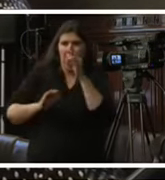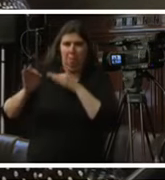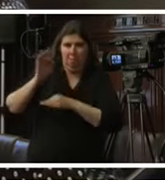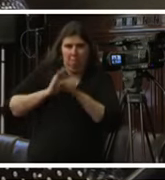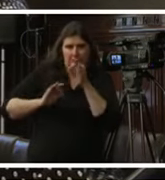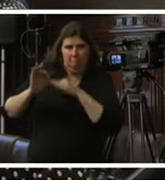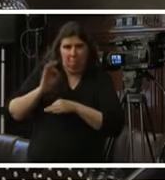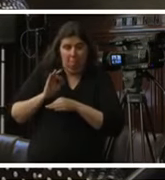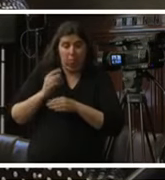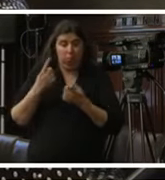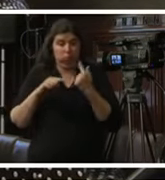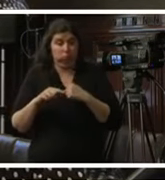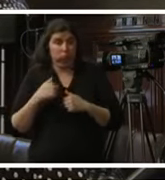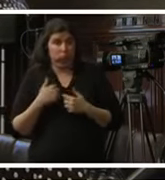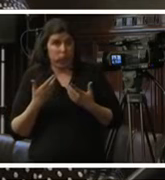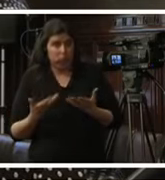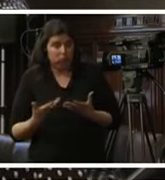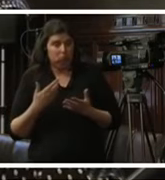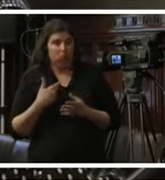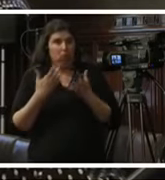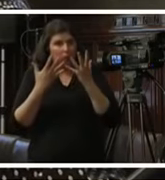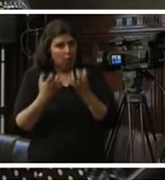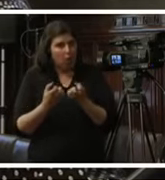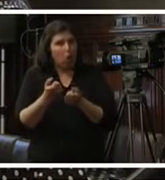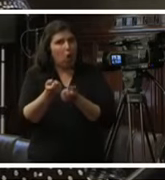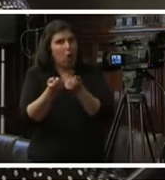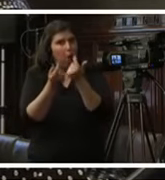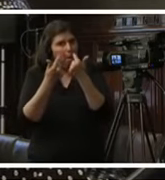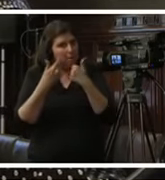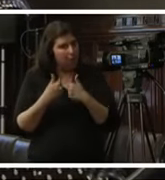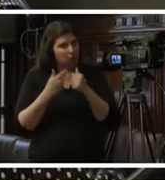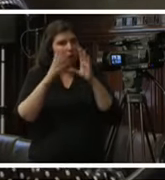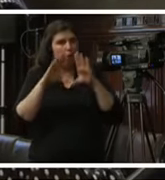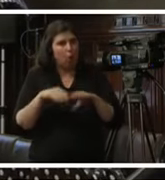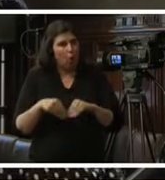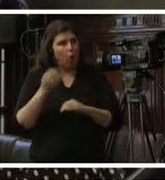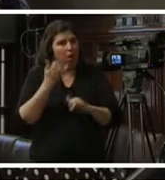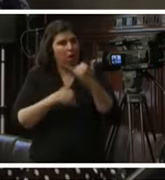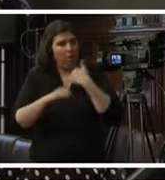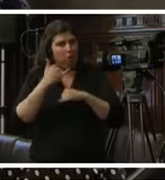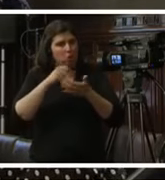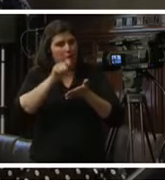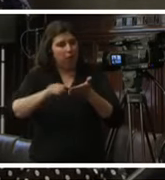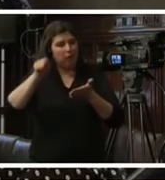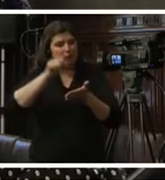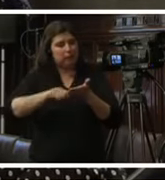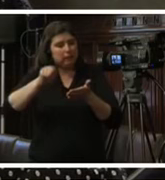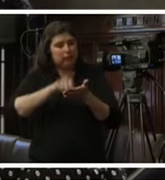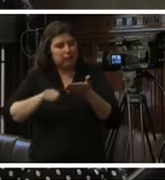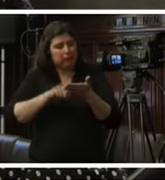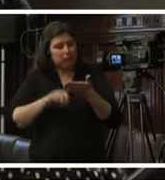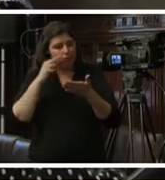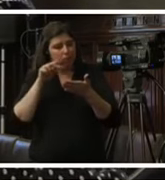Attorney General will be sending us these explanations in writing but